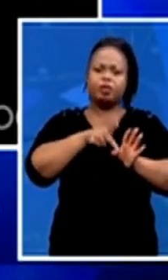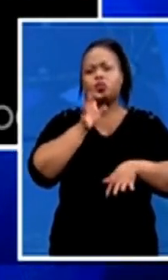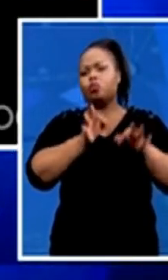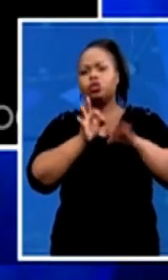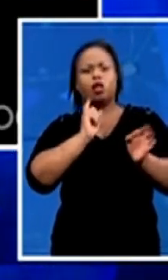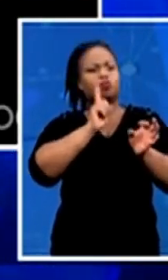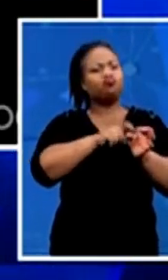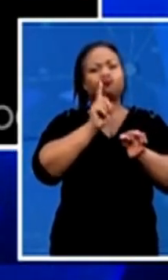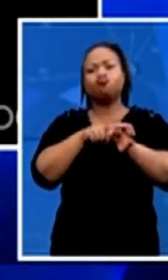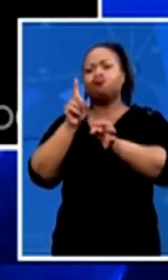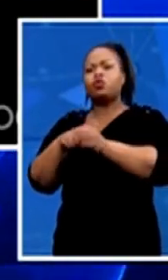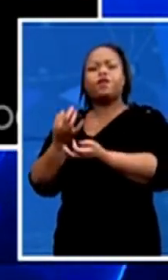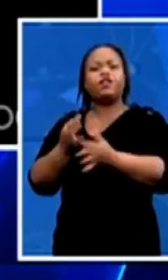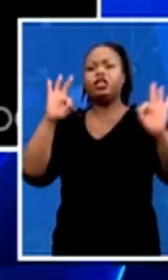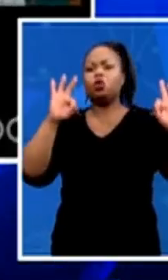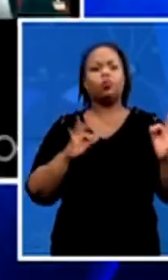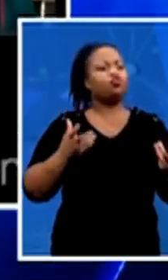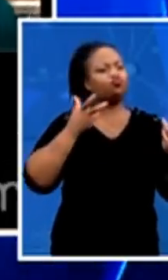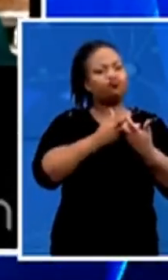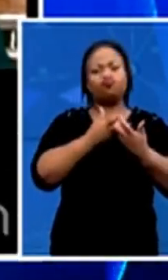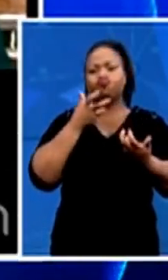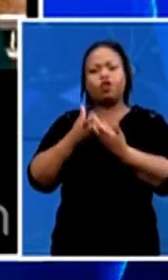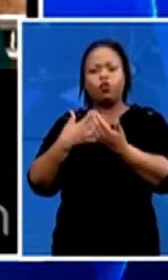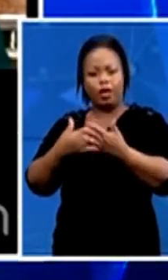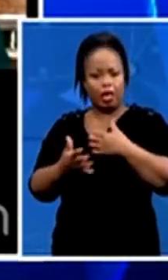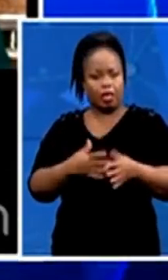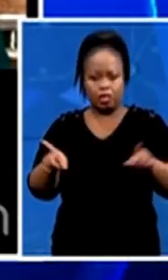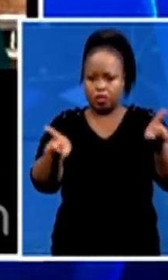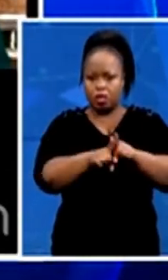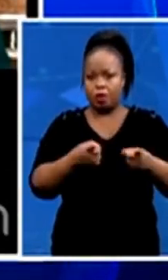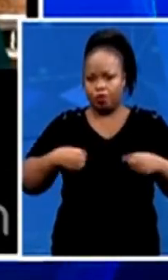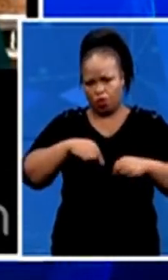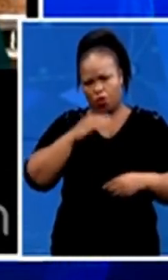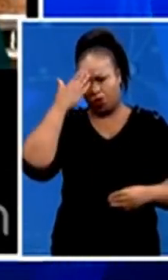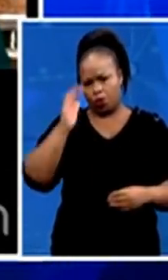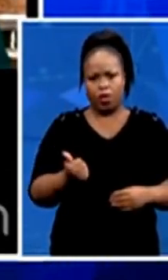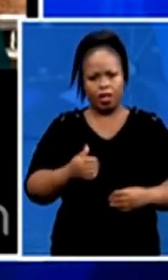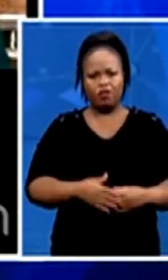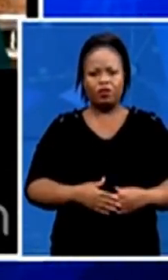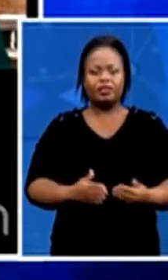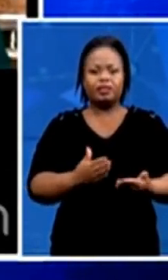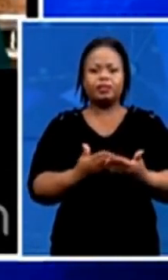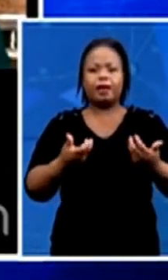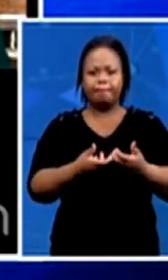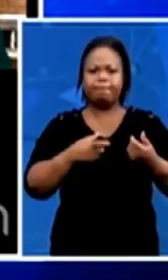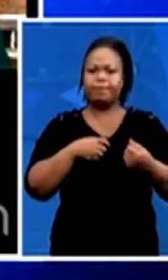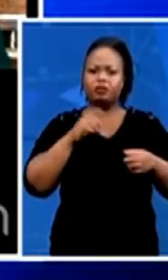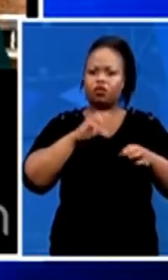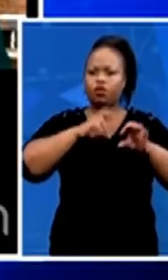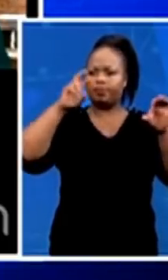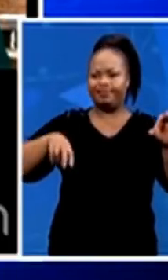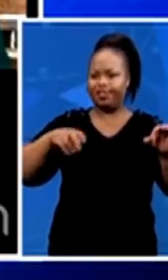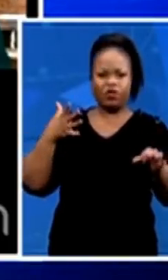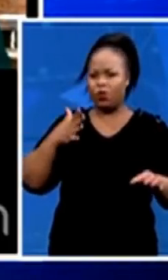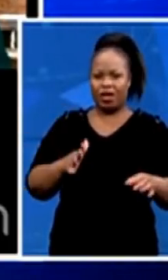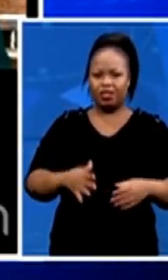association includes, as we know, the freedom of disassociation. So nobody can say, well, you have the freedom to